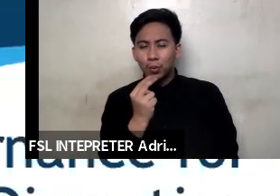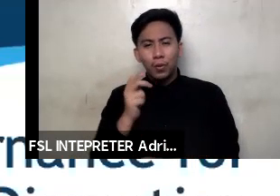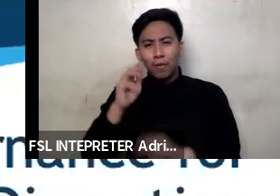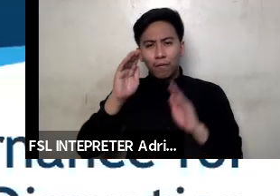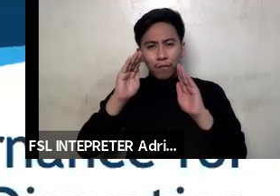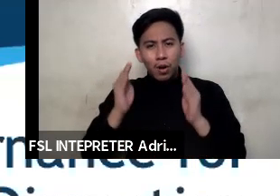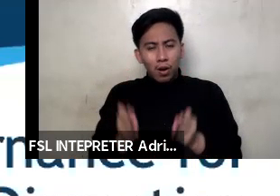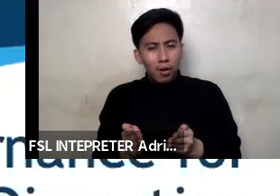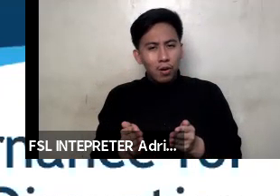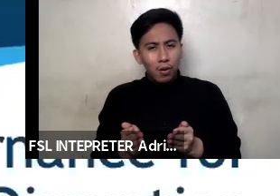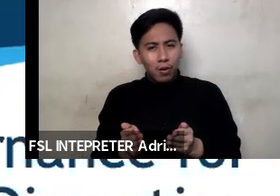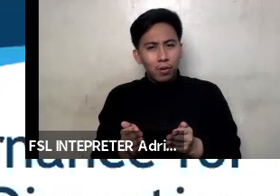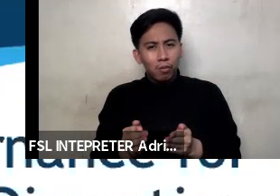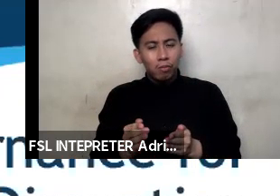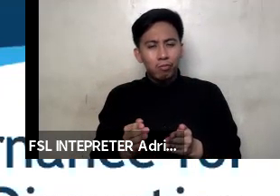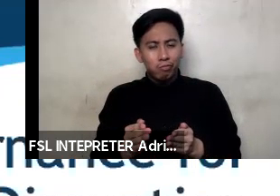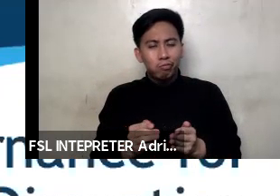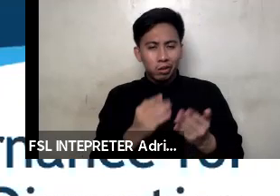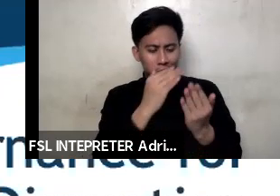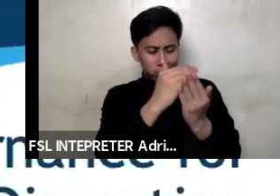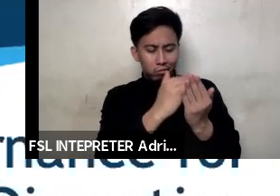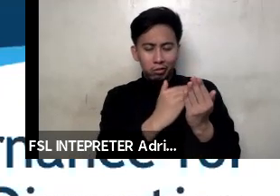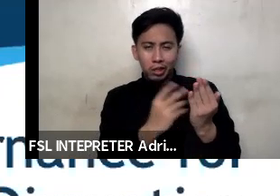priorities, cost them out, and